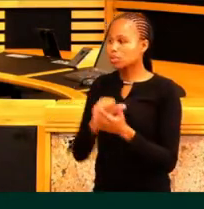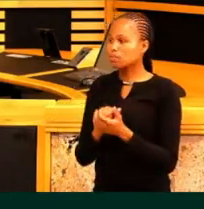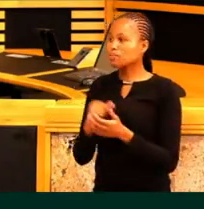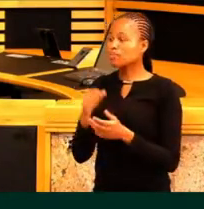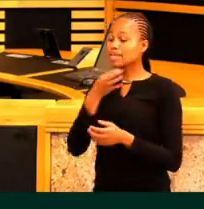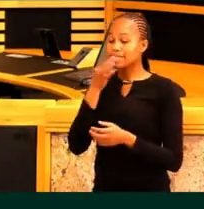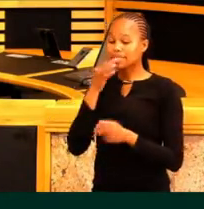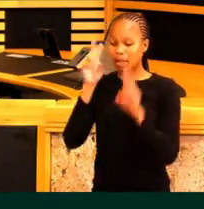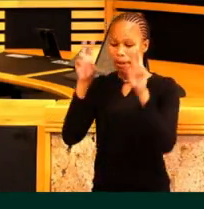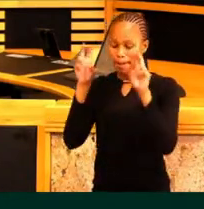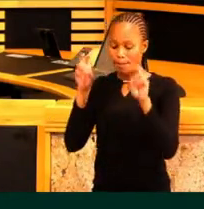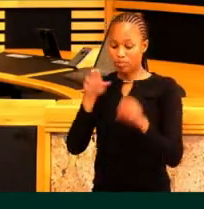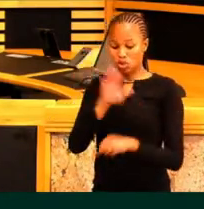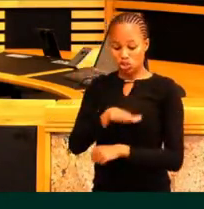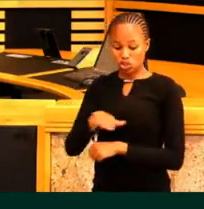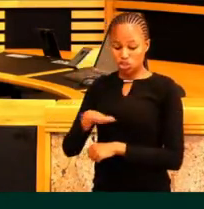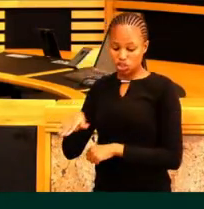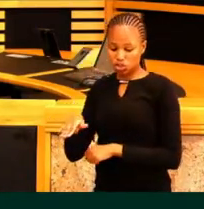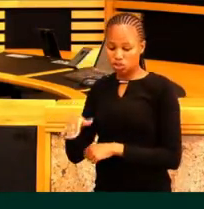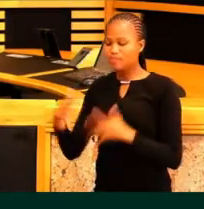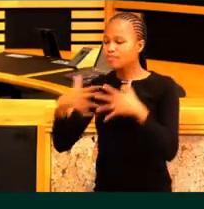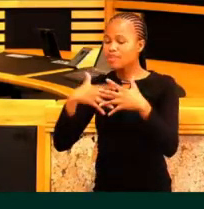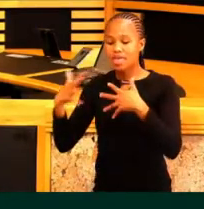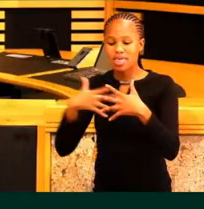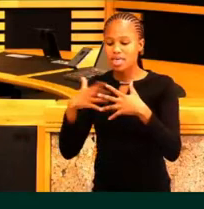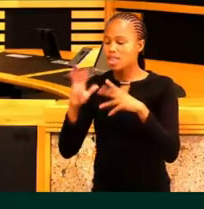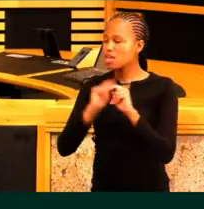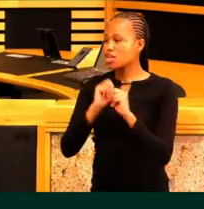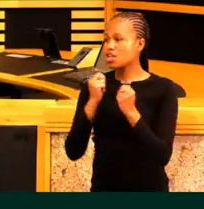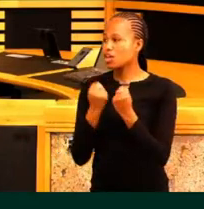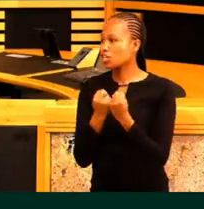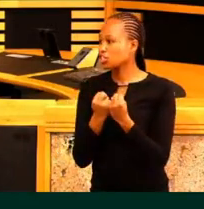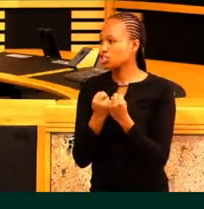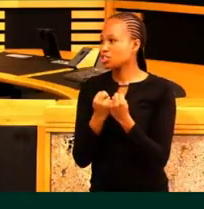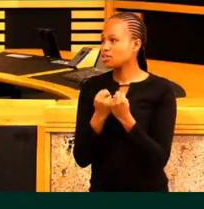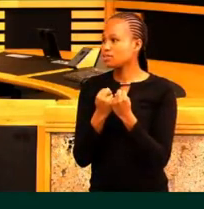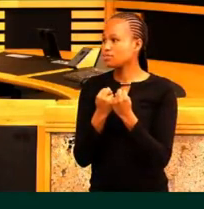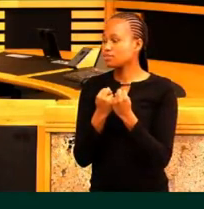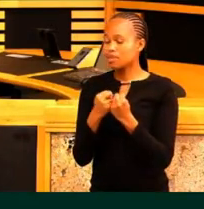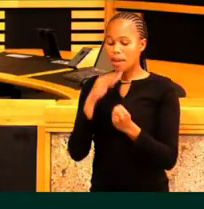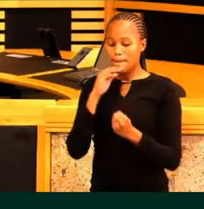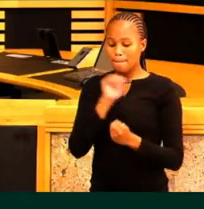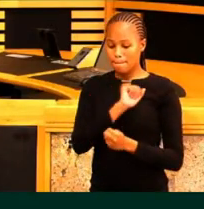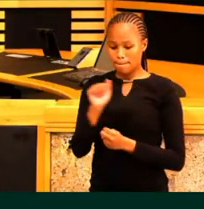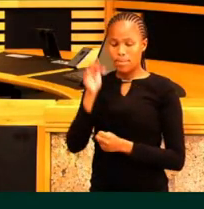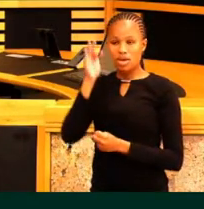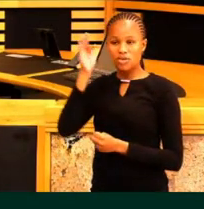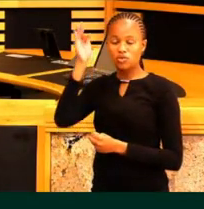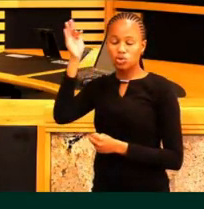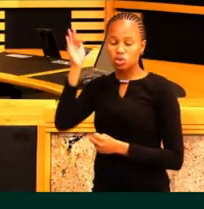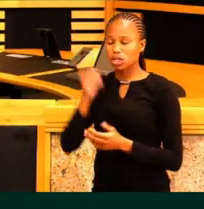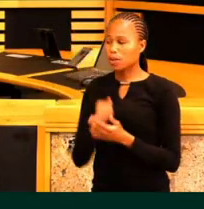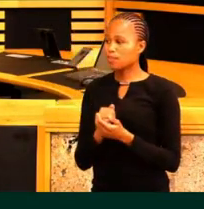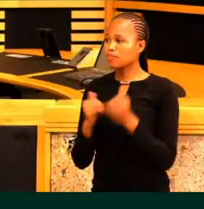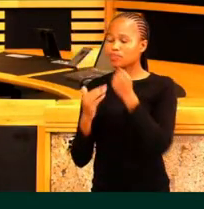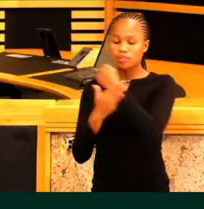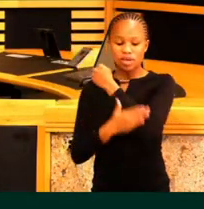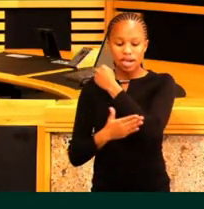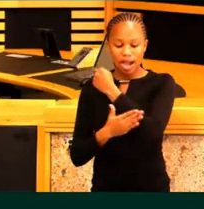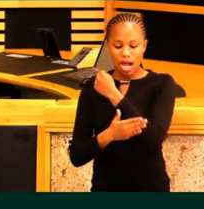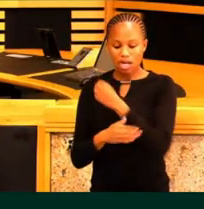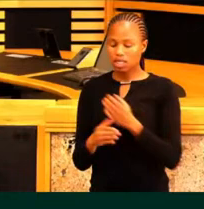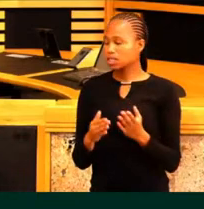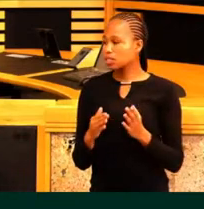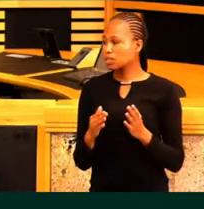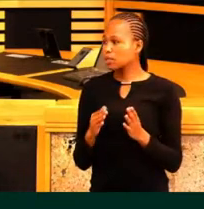the children of Any Nation are its future a country a movement